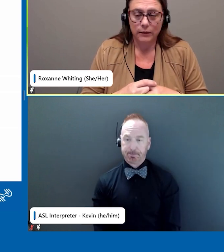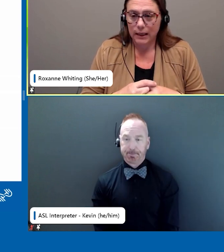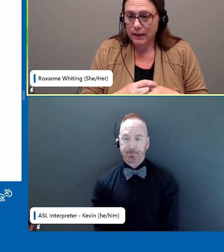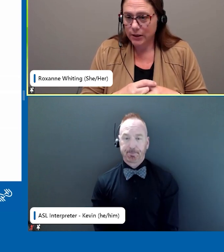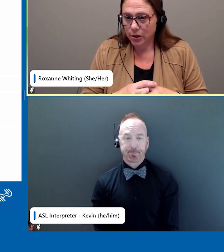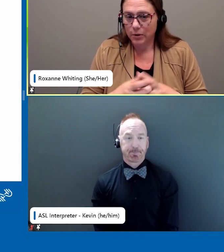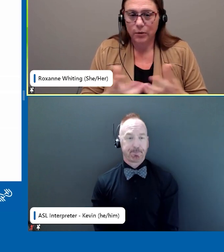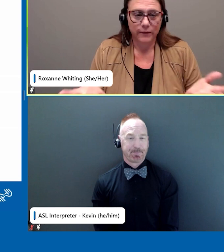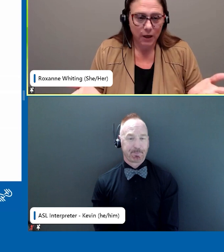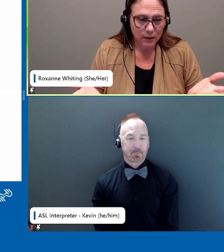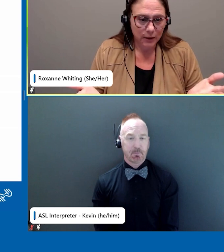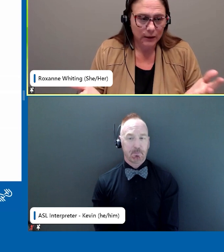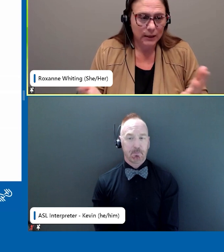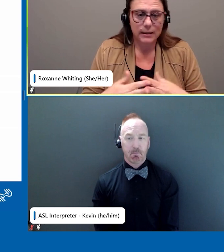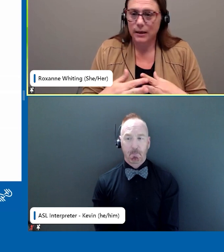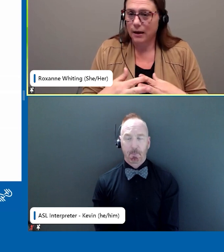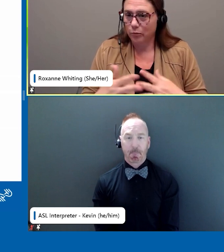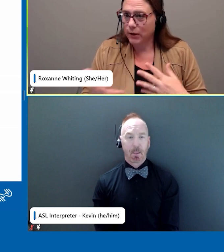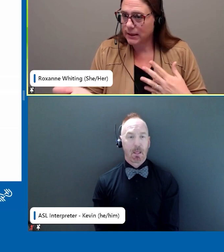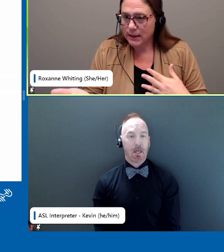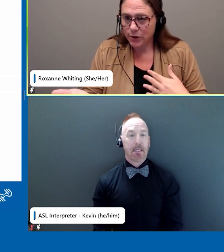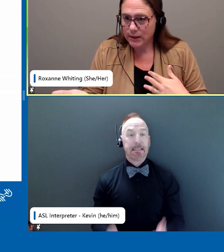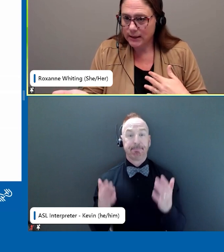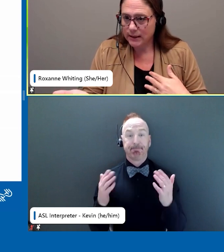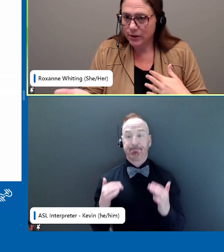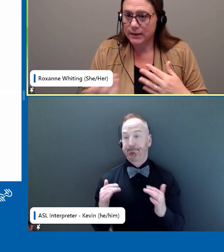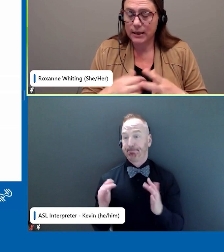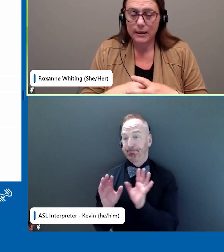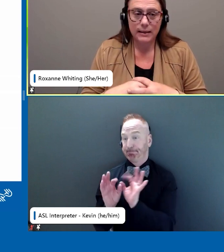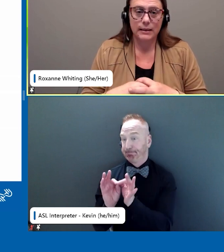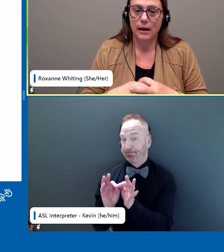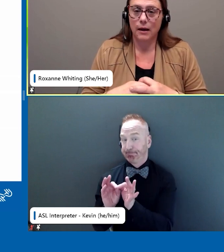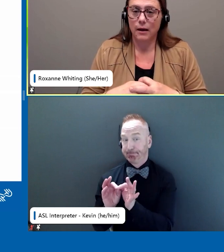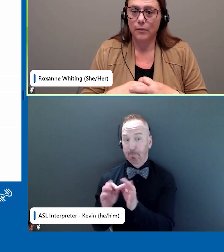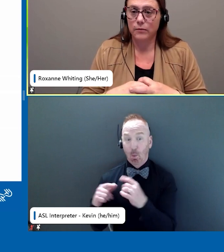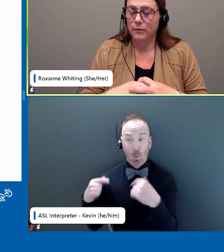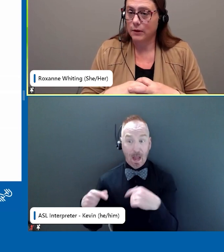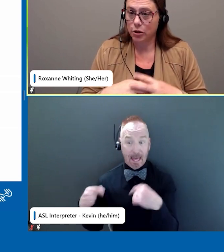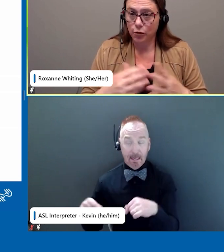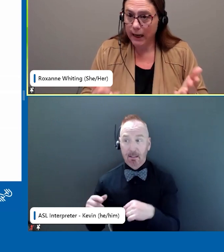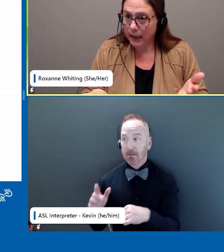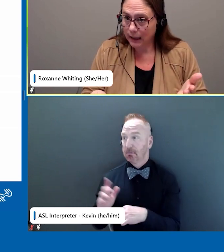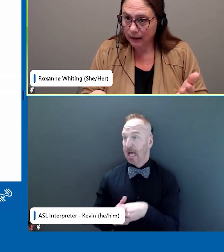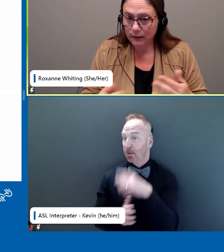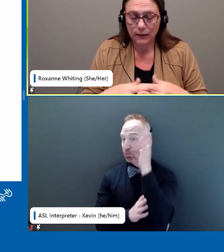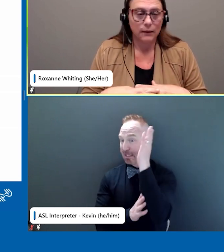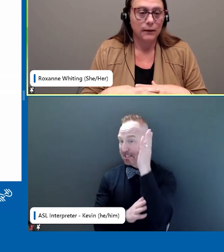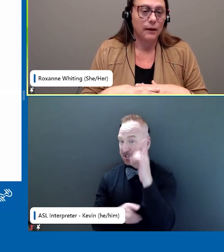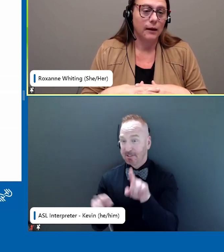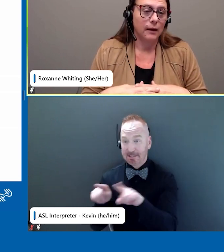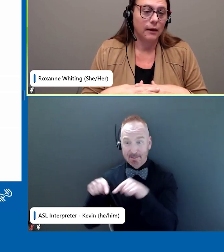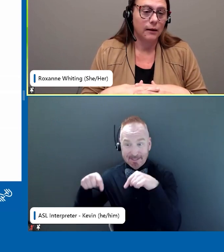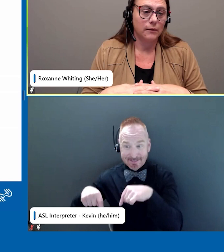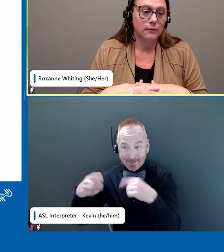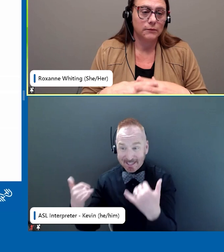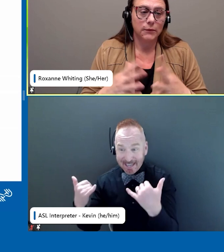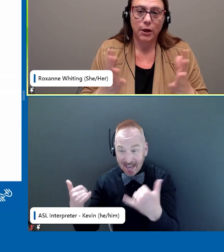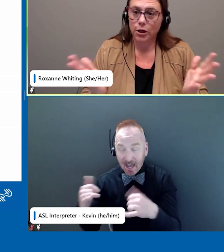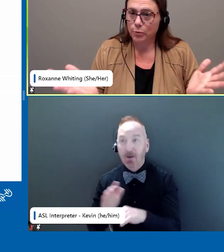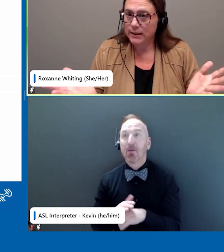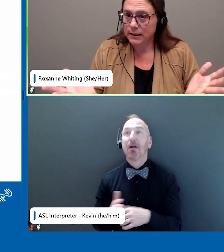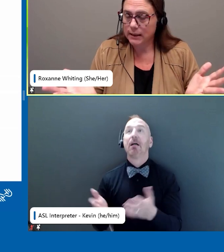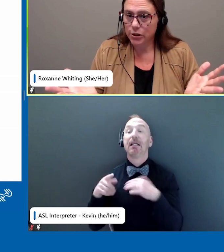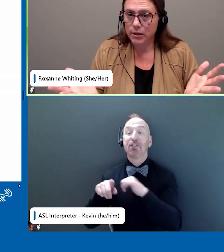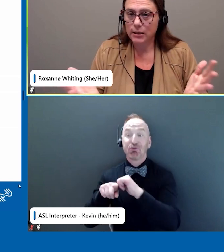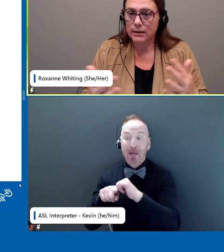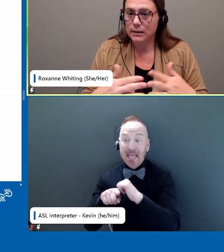Now, when you'll need an interpreter, we've talked about this, presentations such as this, training, uh,